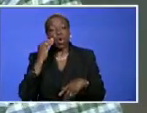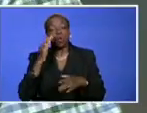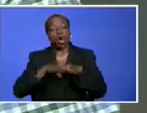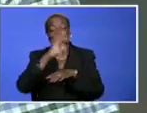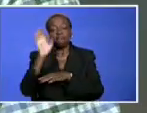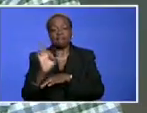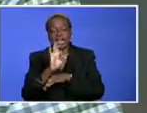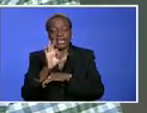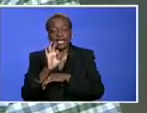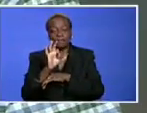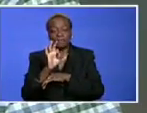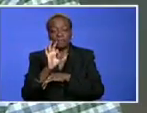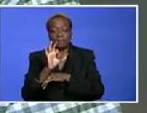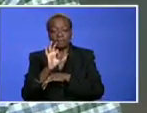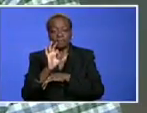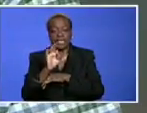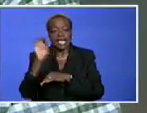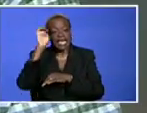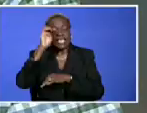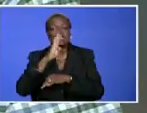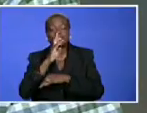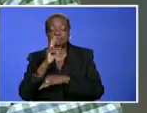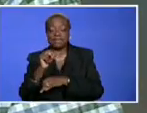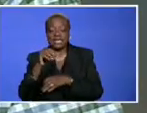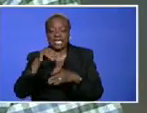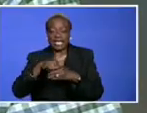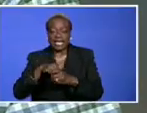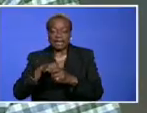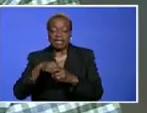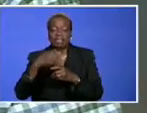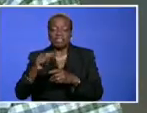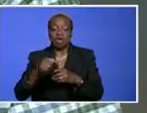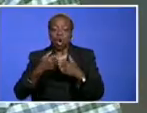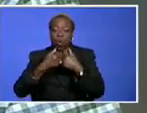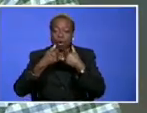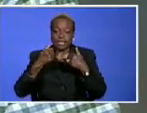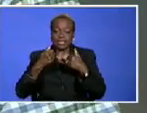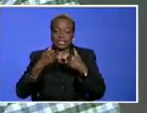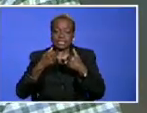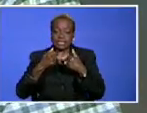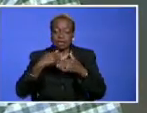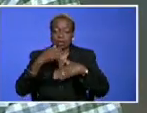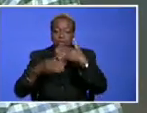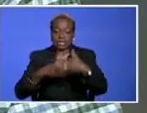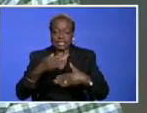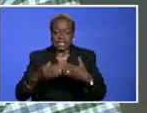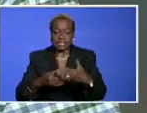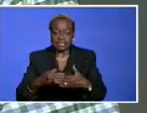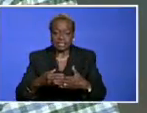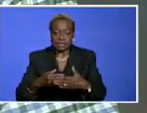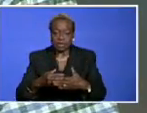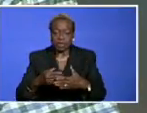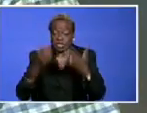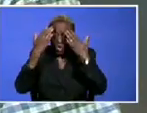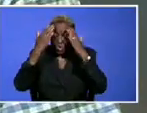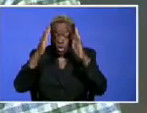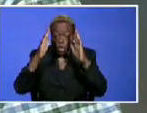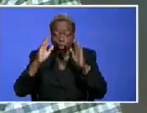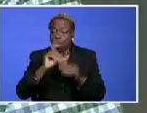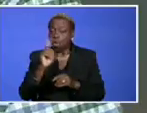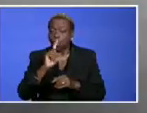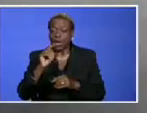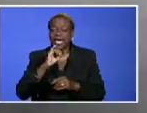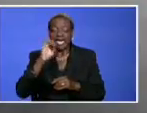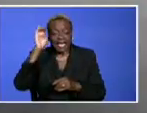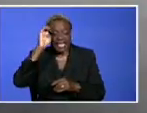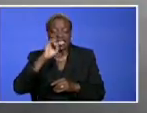Friday, he's been in the quarantine process. We don't know exactly where he's at. But, and